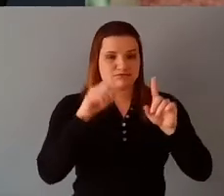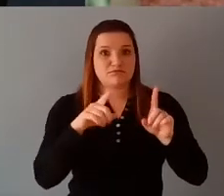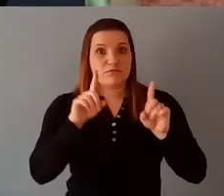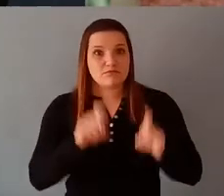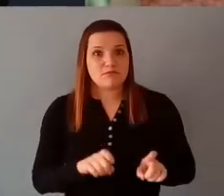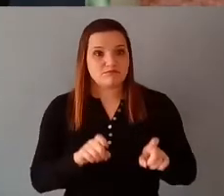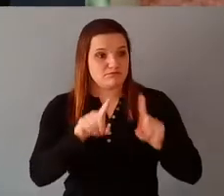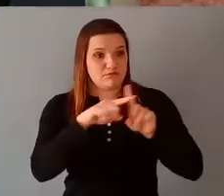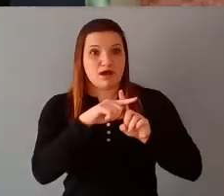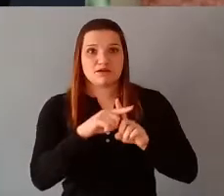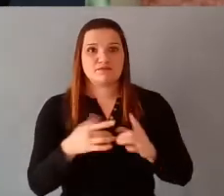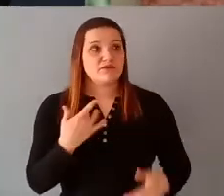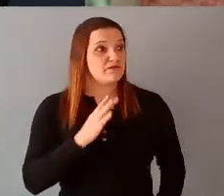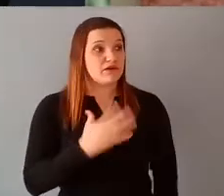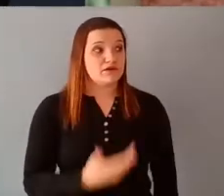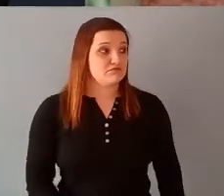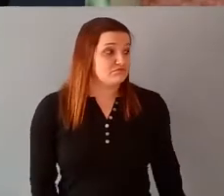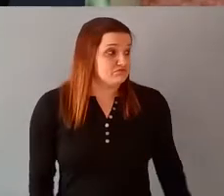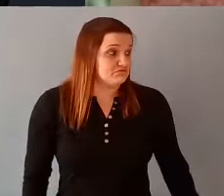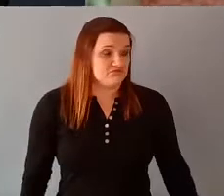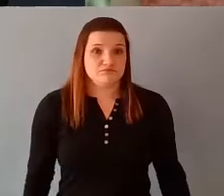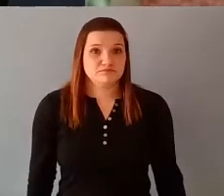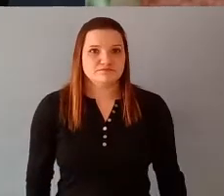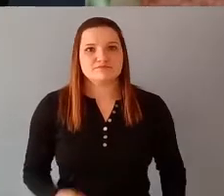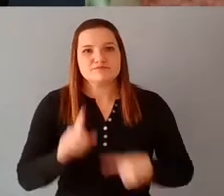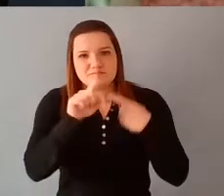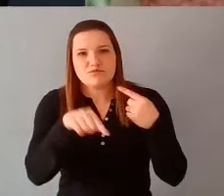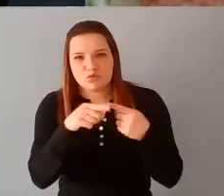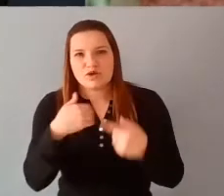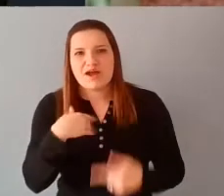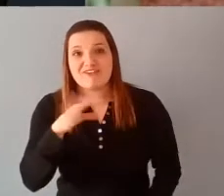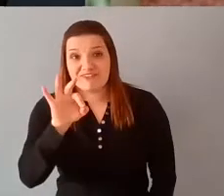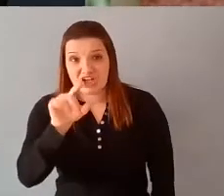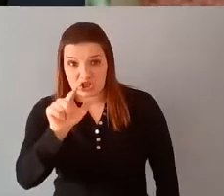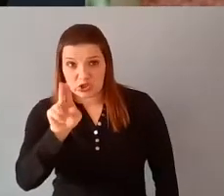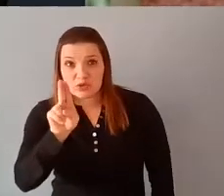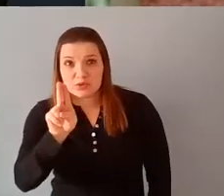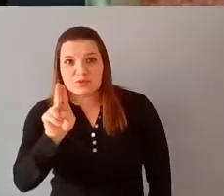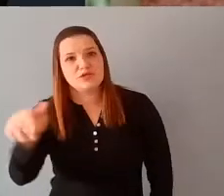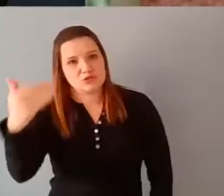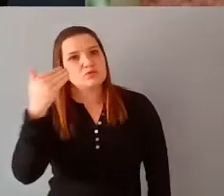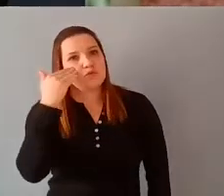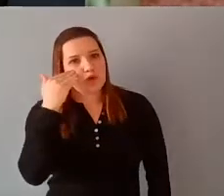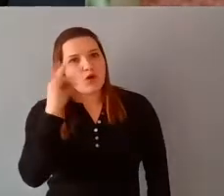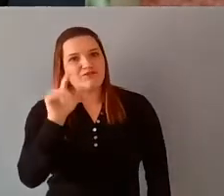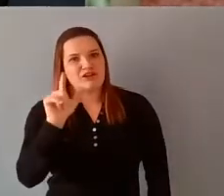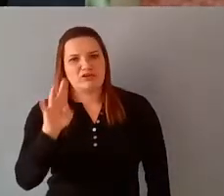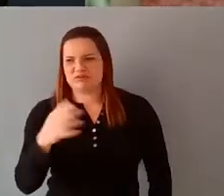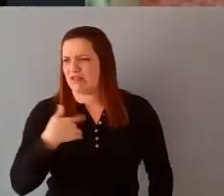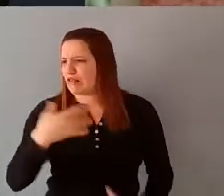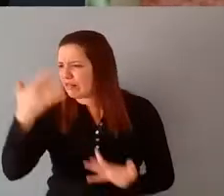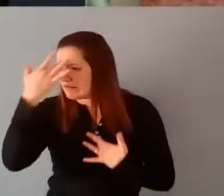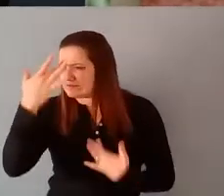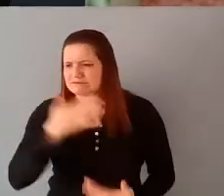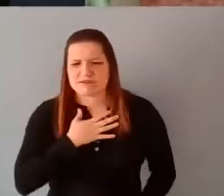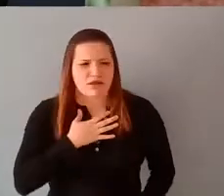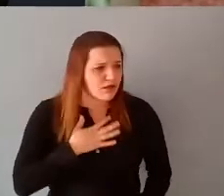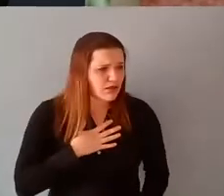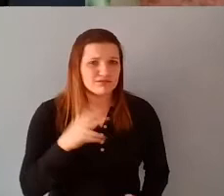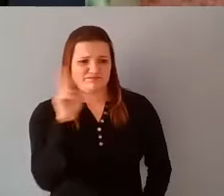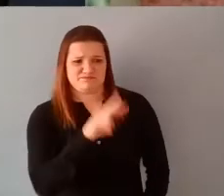Unlike the flu, when somebody has the flu, you pretty much know it. When you have the flu, you pretty much know it. You feel sick and you look